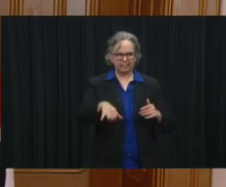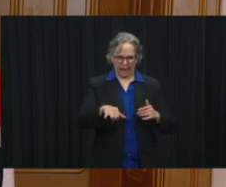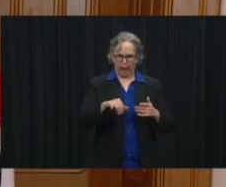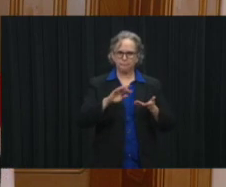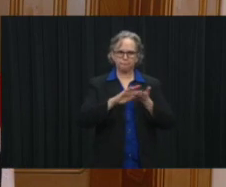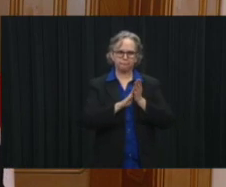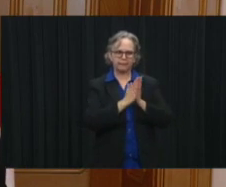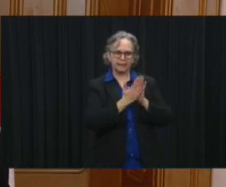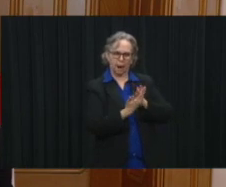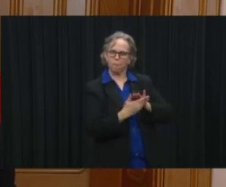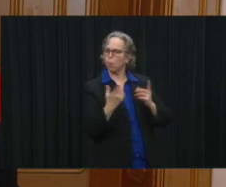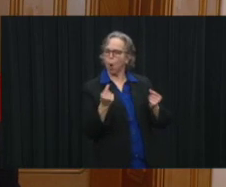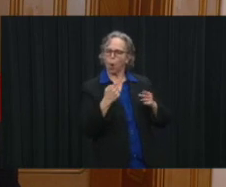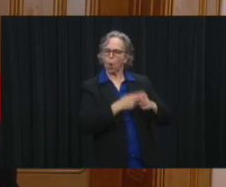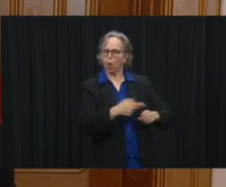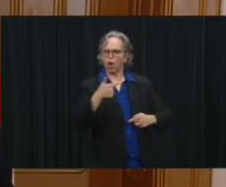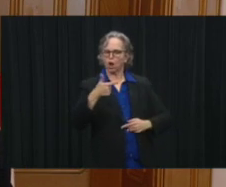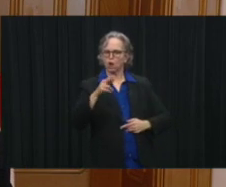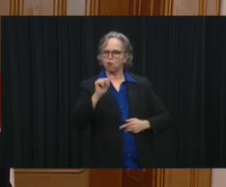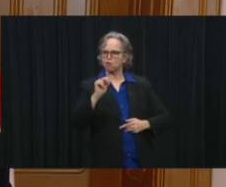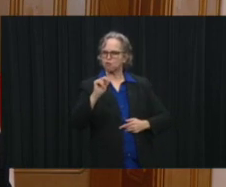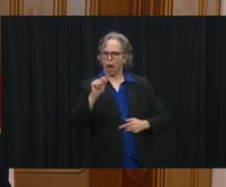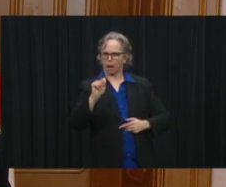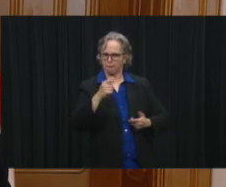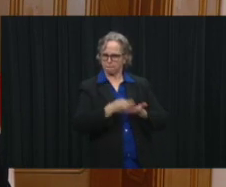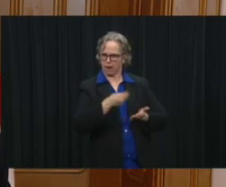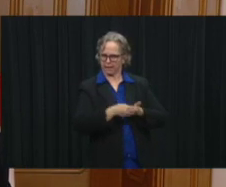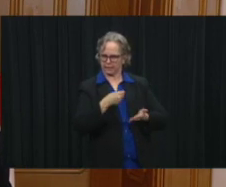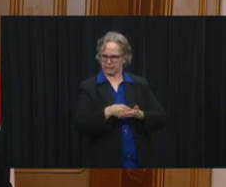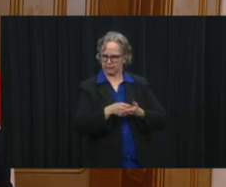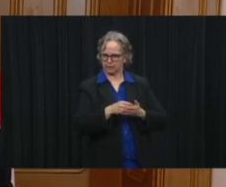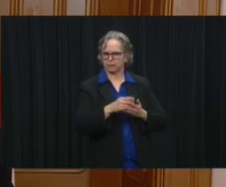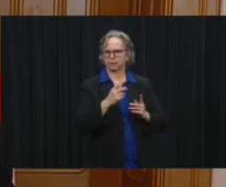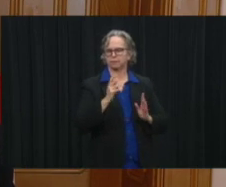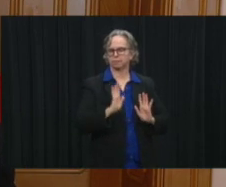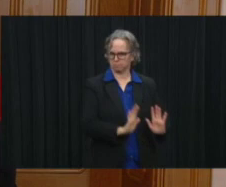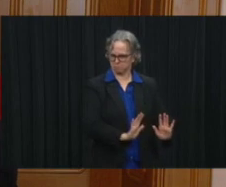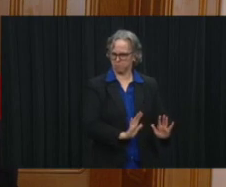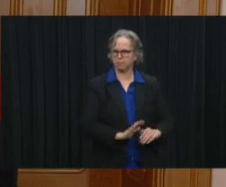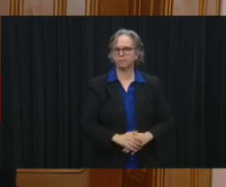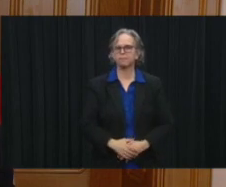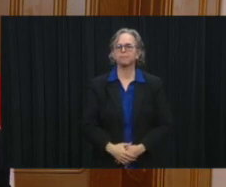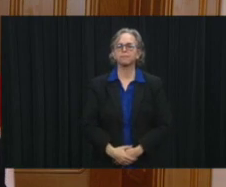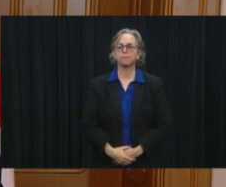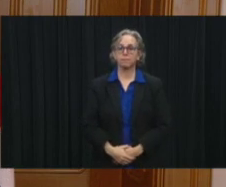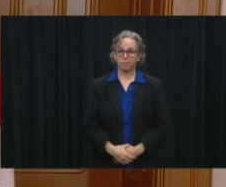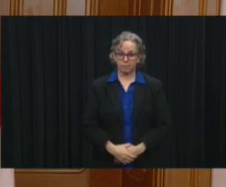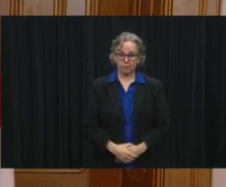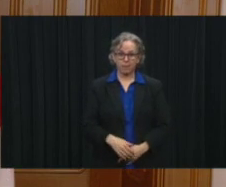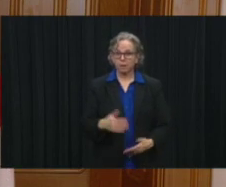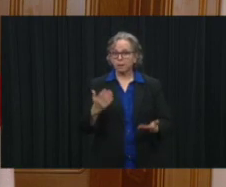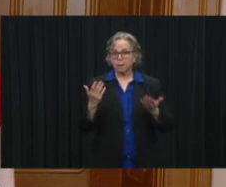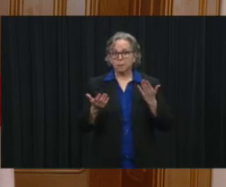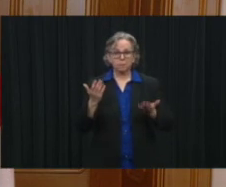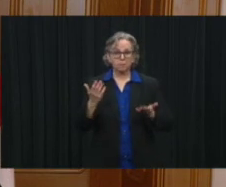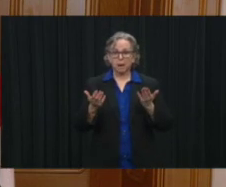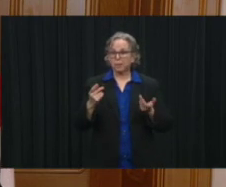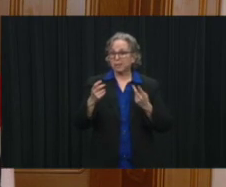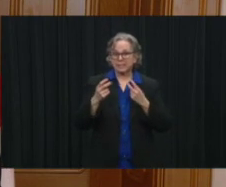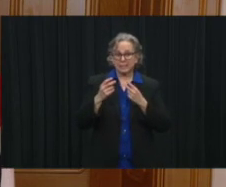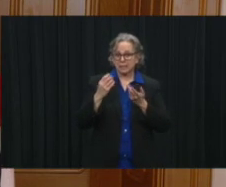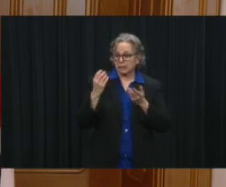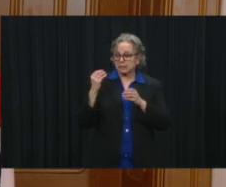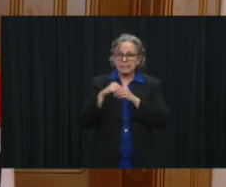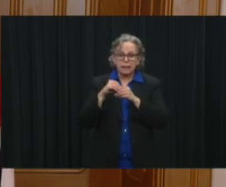it is, if it's a regional bank or maybe it's a local community bank or maybe it's a savings and loan or a credit union, go to them right away. Talk